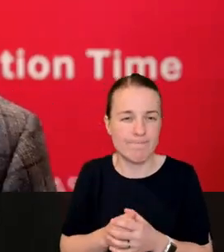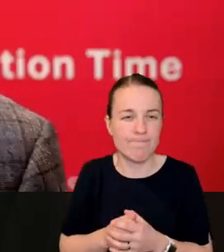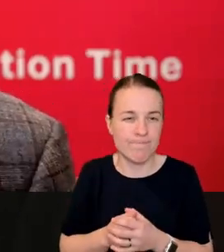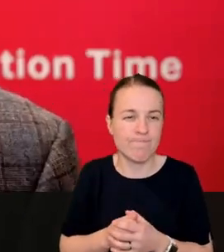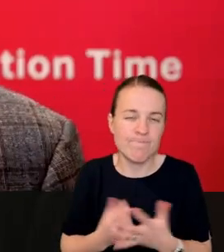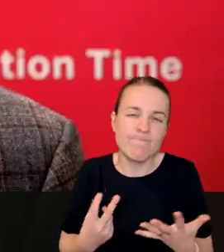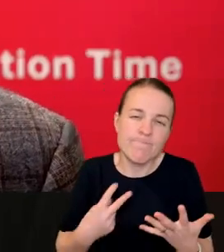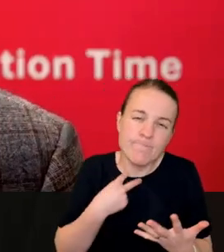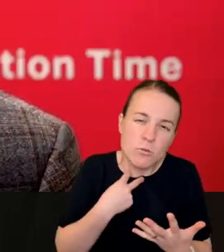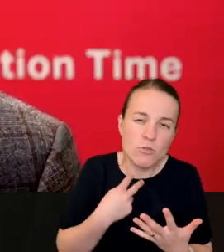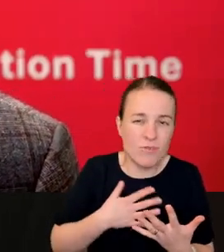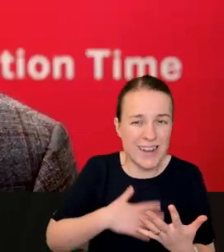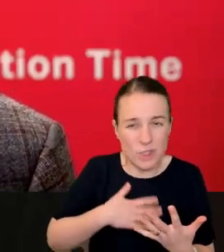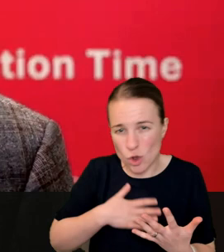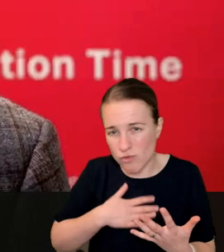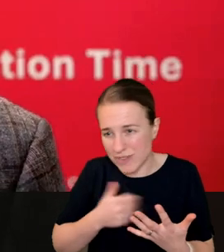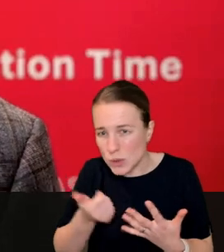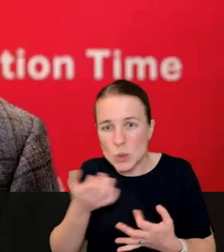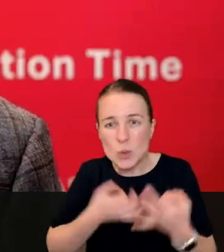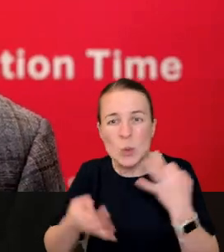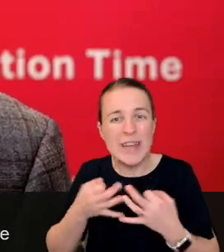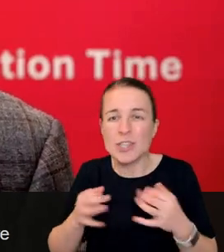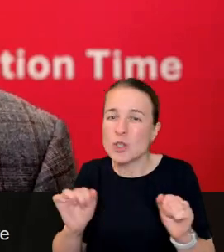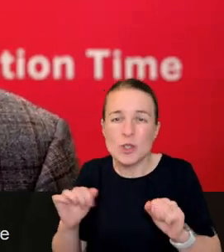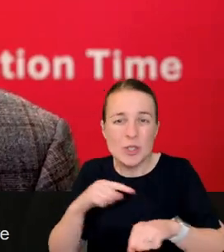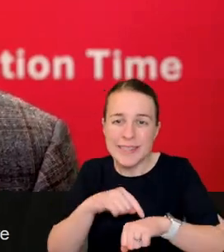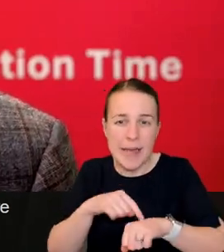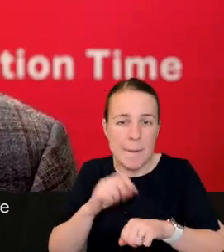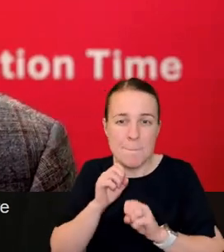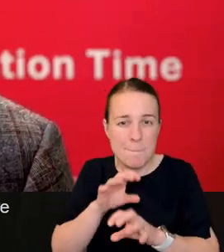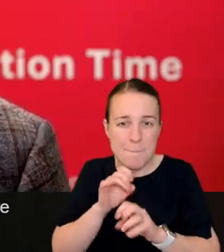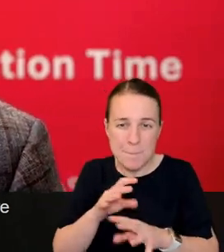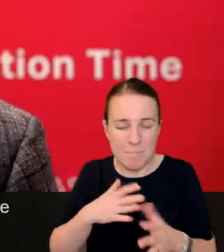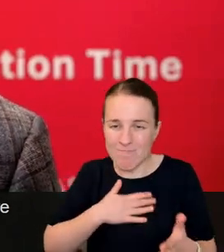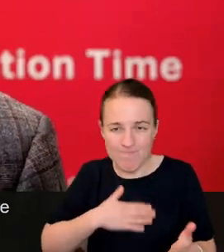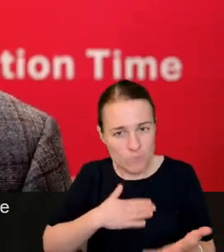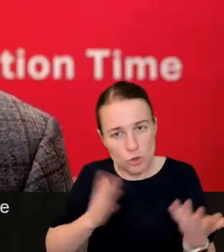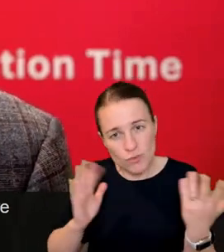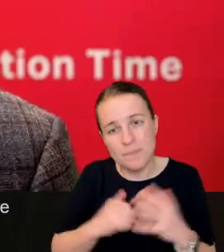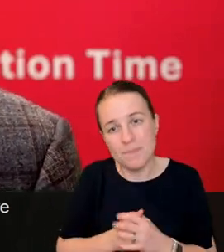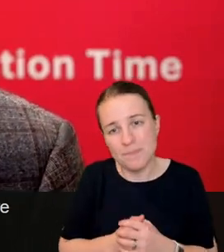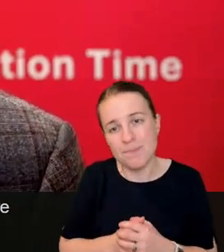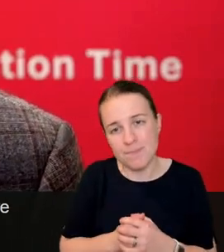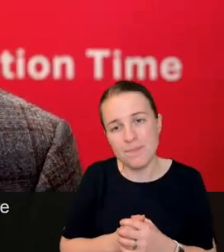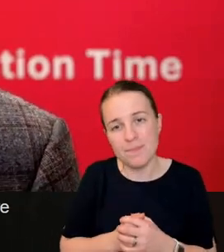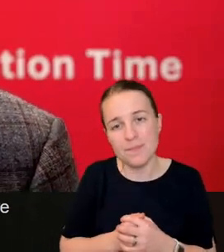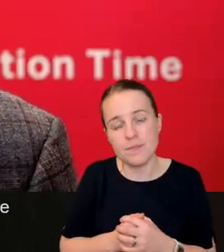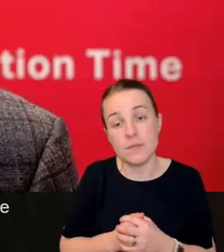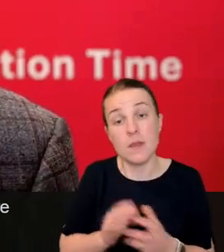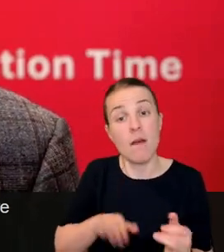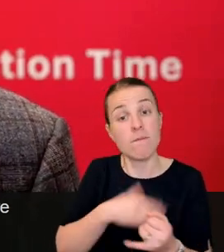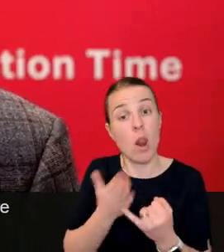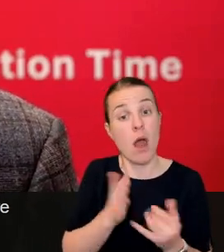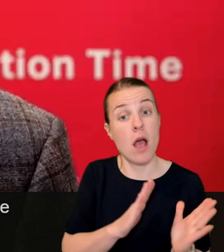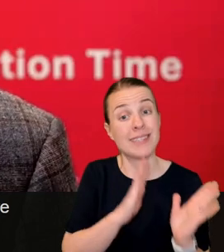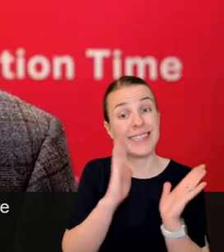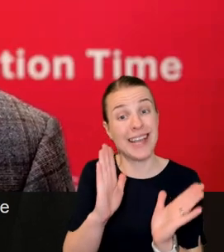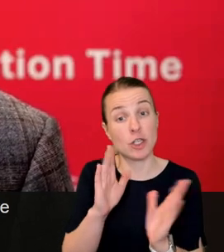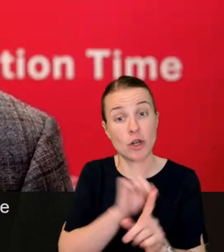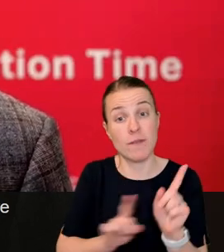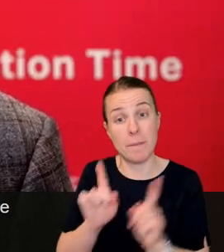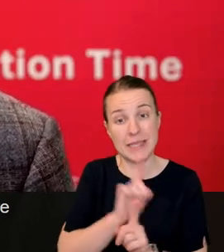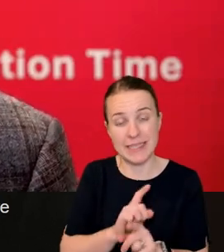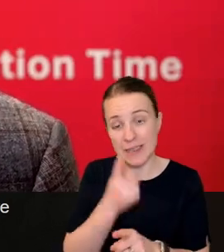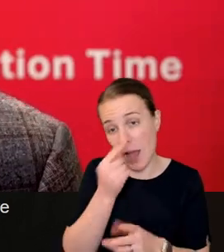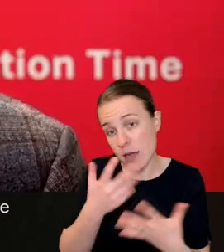some pretty good questions that were submitted that we were unable to get to. So for the last section of the meeting, we can take your questions